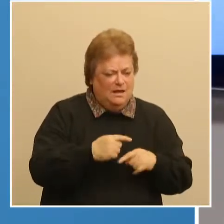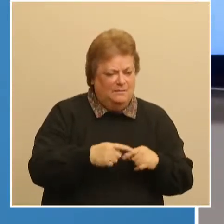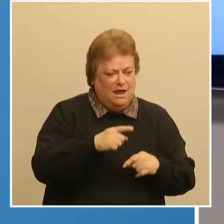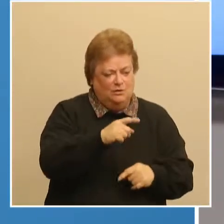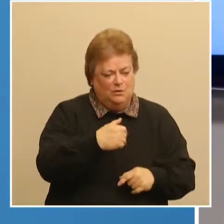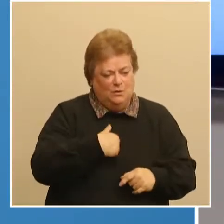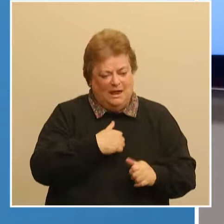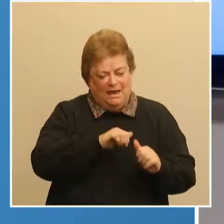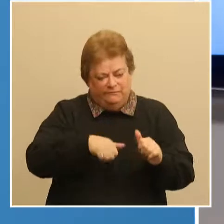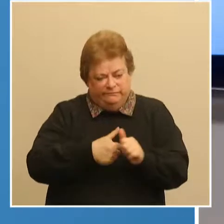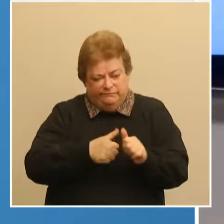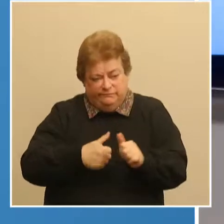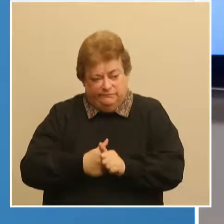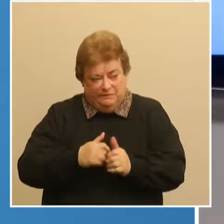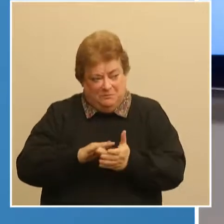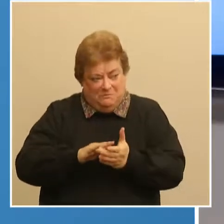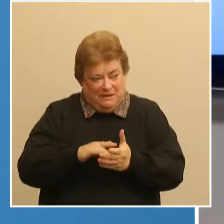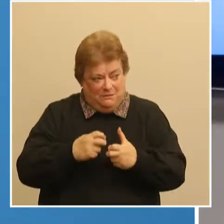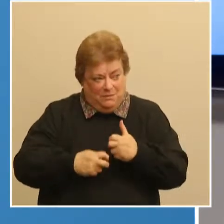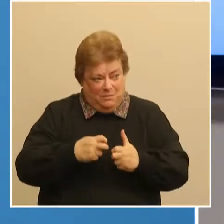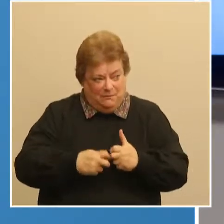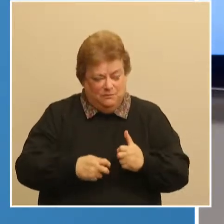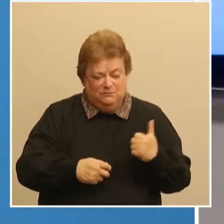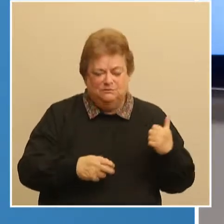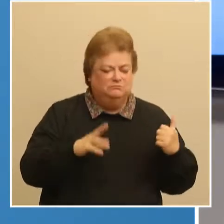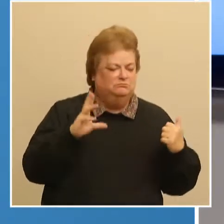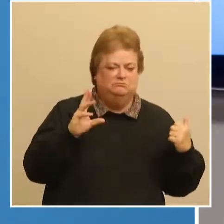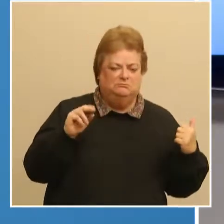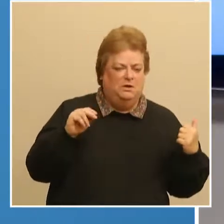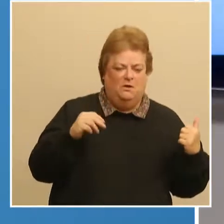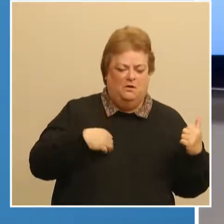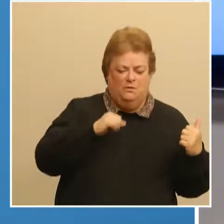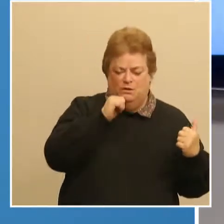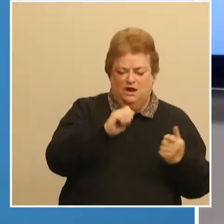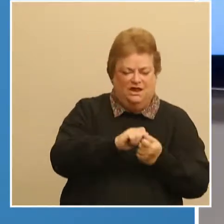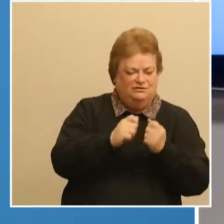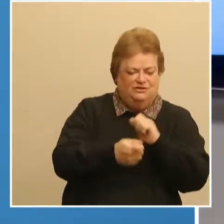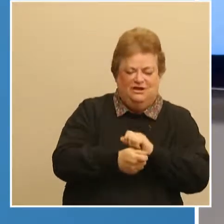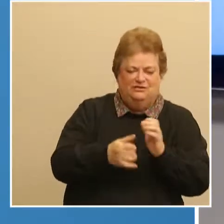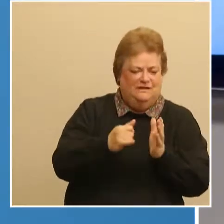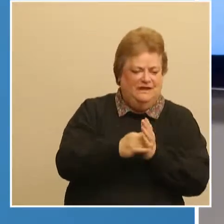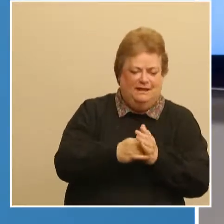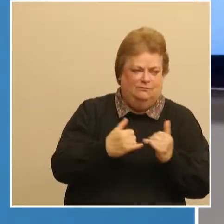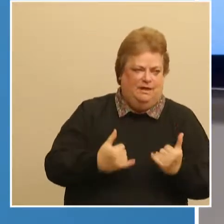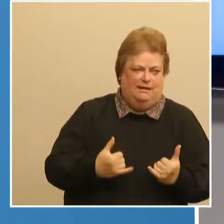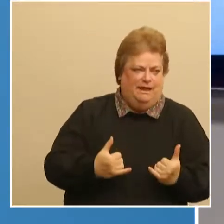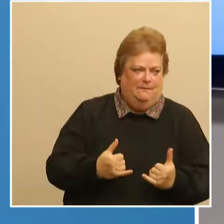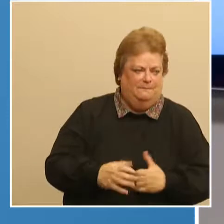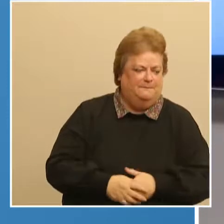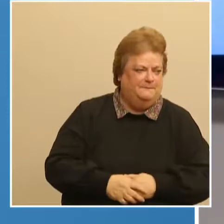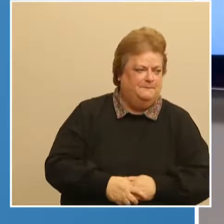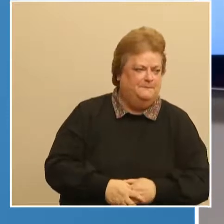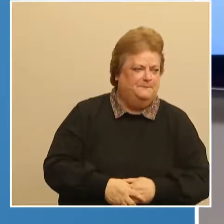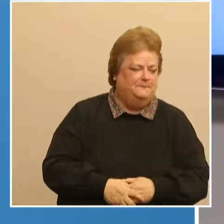have underlying health issues, correct? No, we're not changing that this time.